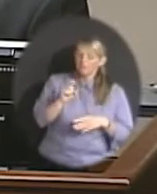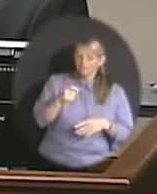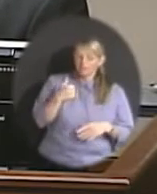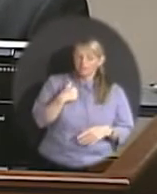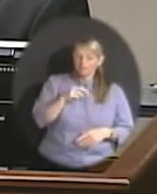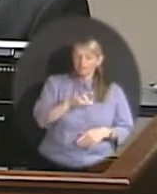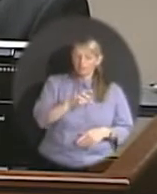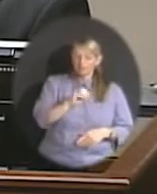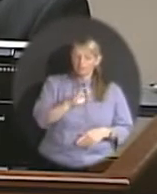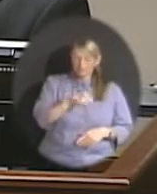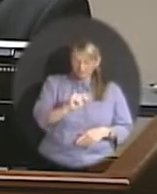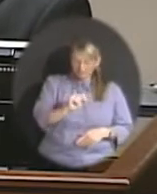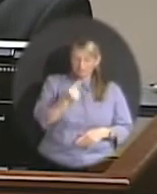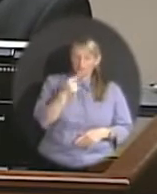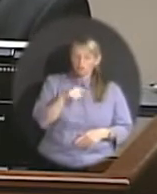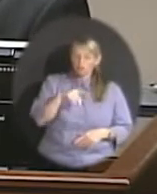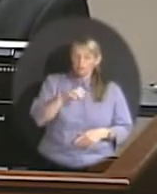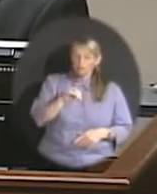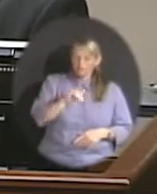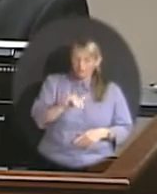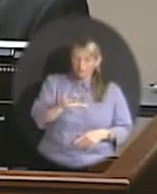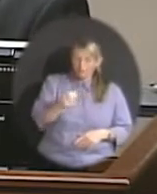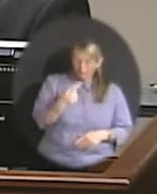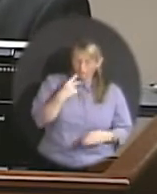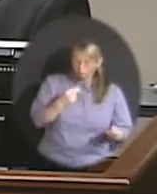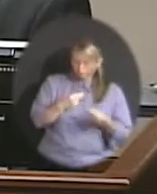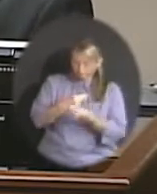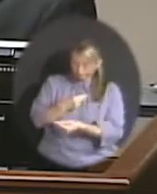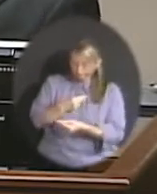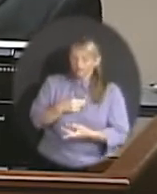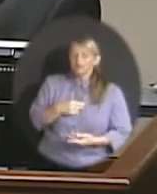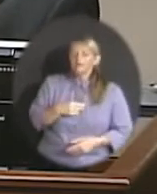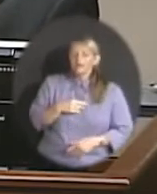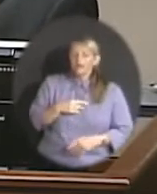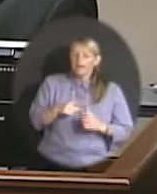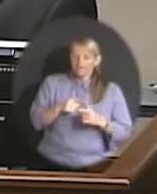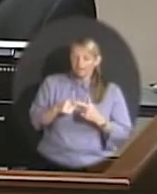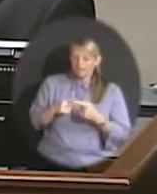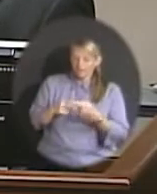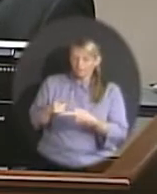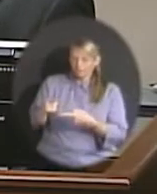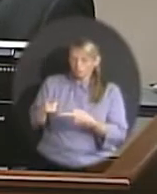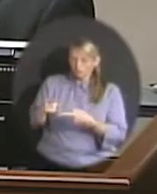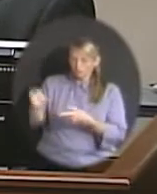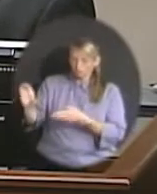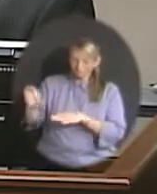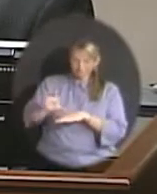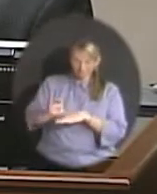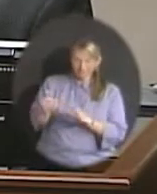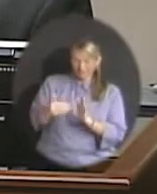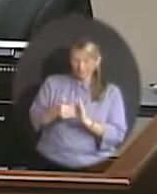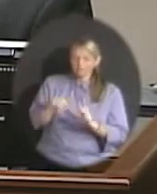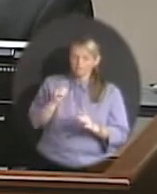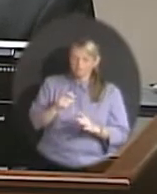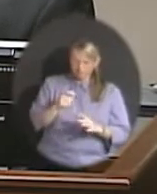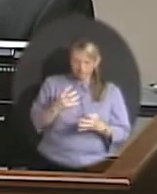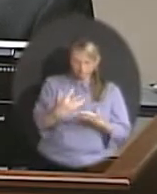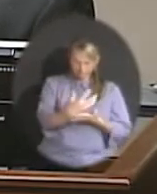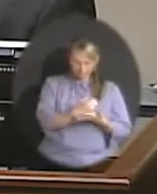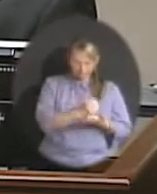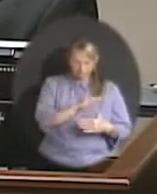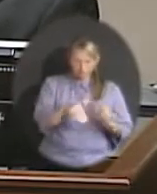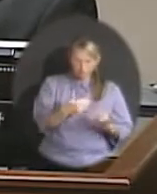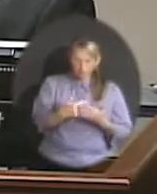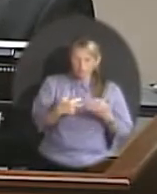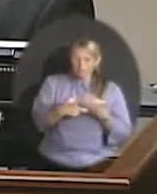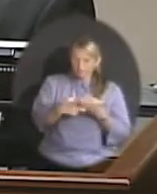in. To get replenished, you have to submit all those receipts, and then we go another step at year end. We collect all of it in and start over.